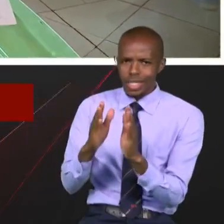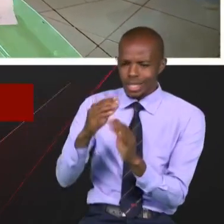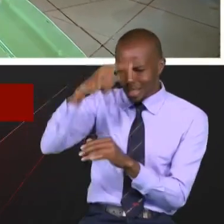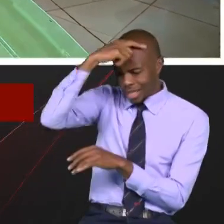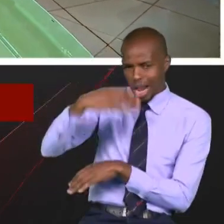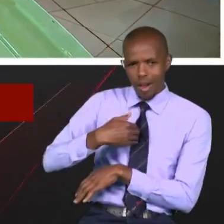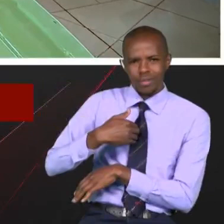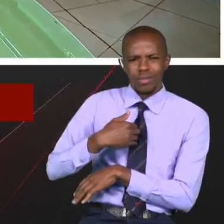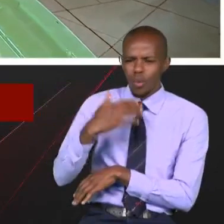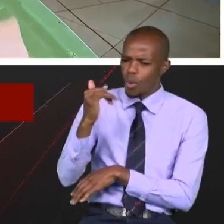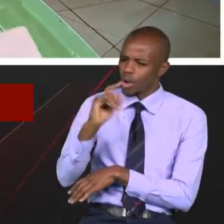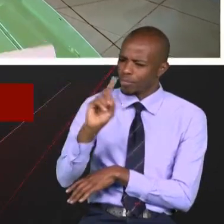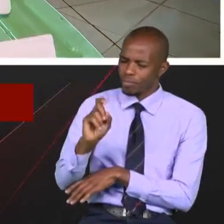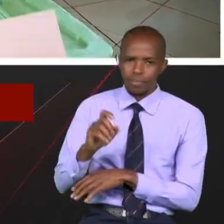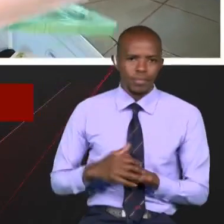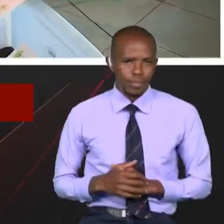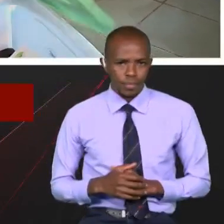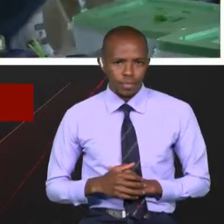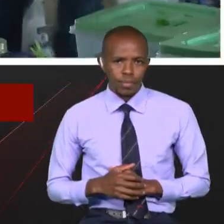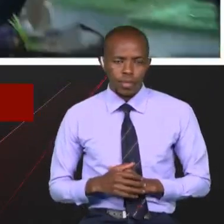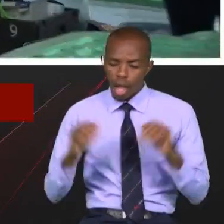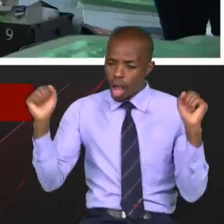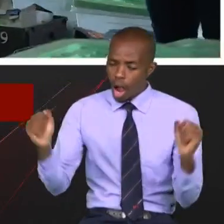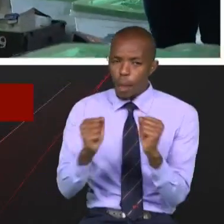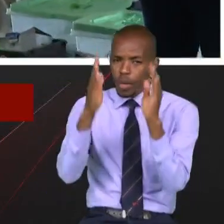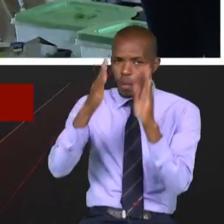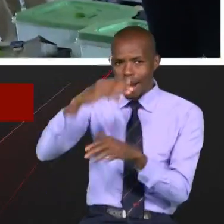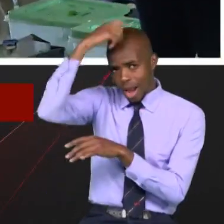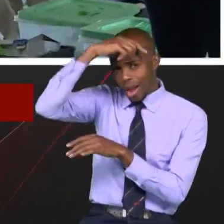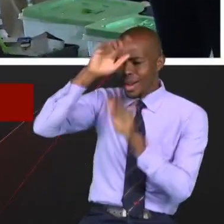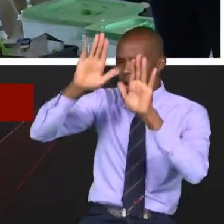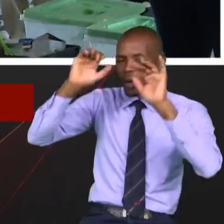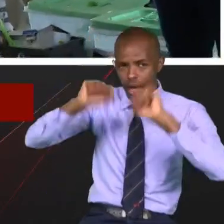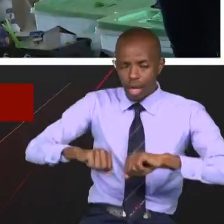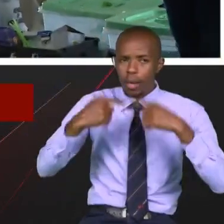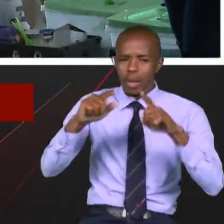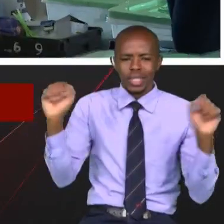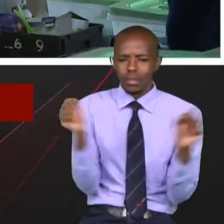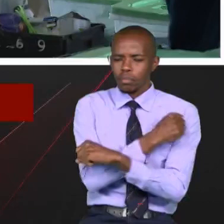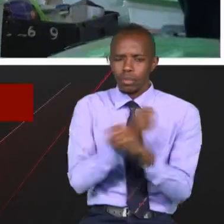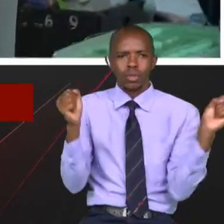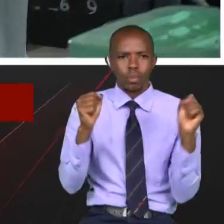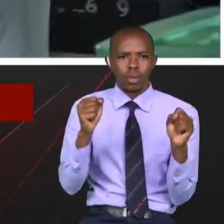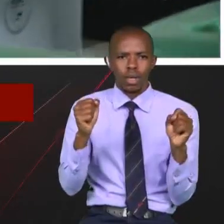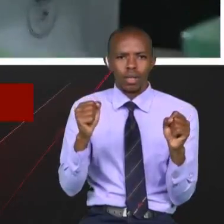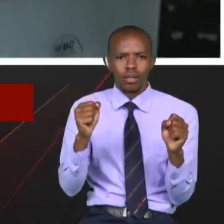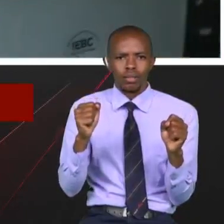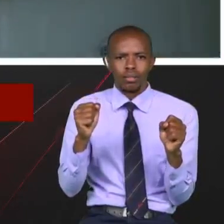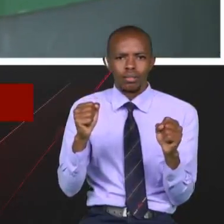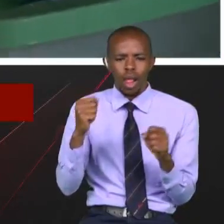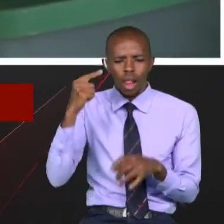learned, to vie for these posts? If there's someone with a degree and wants to vie, let them vie. However, we cannot